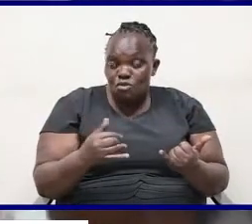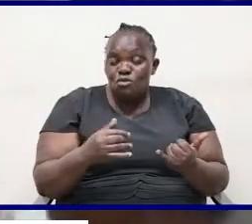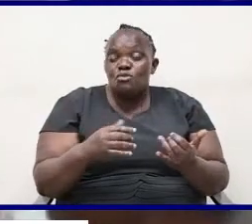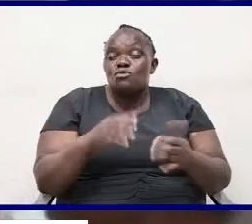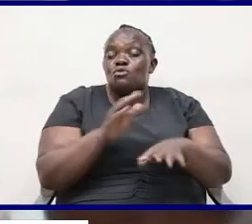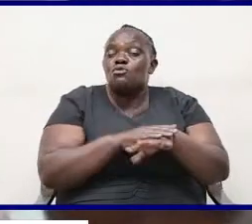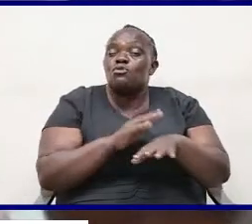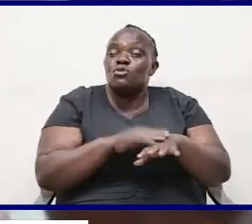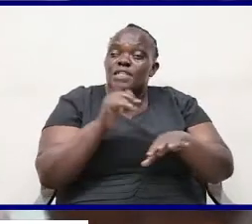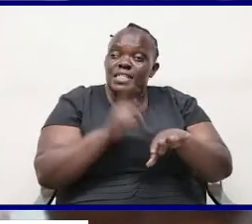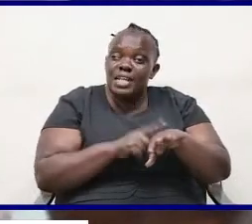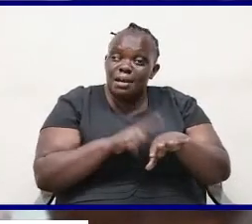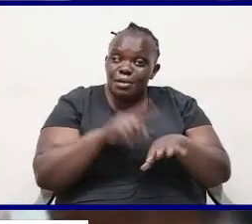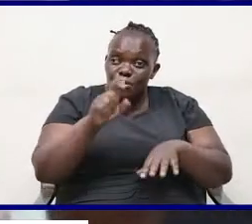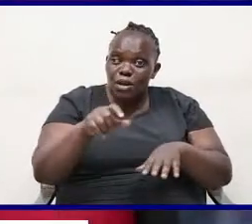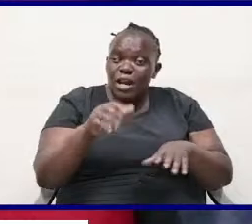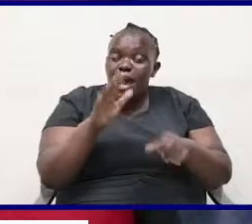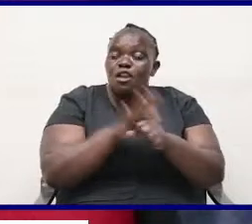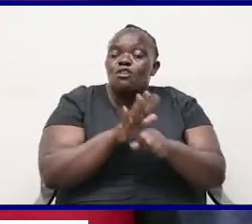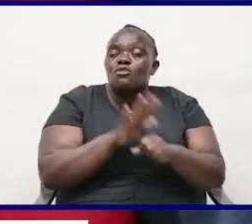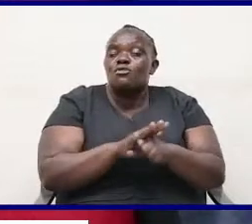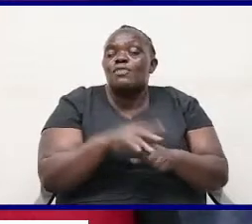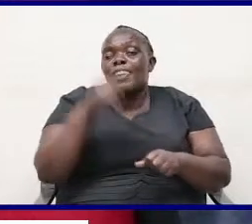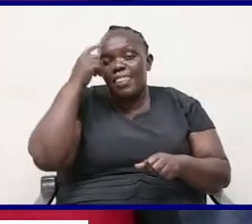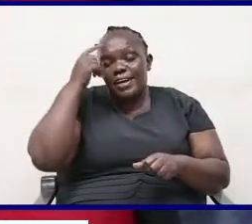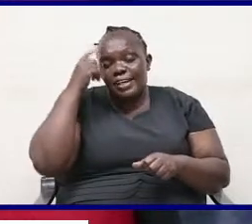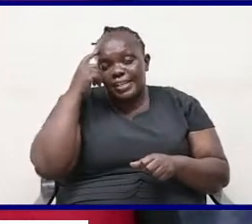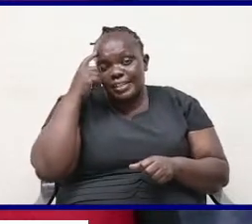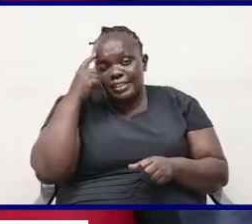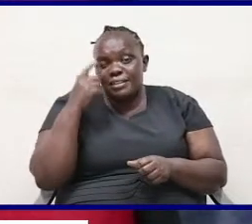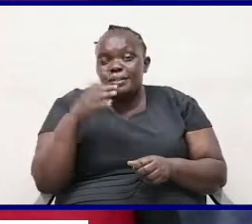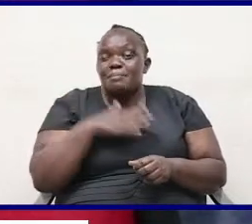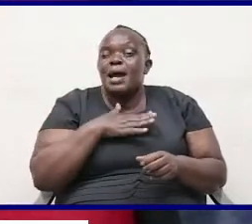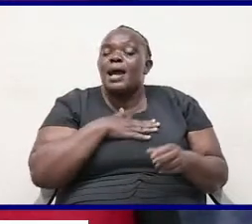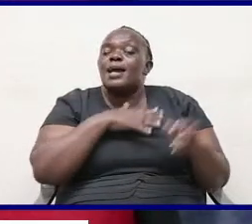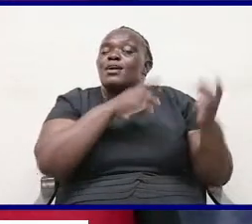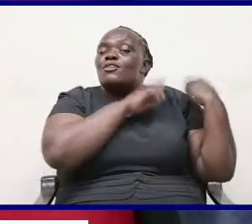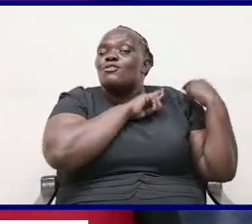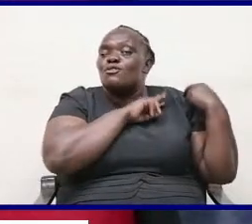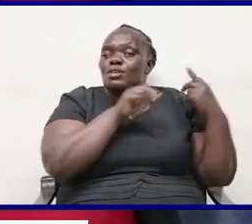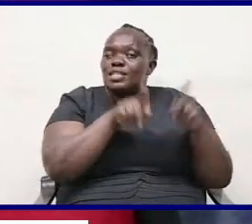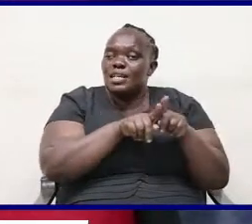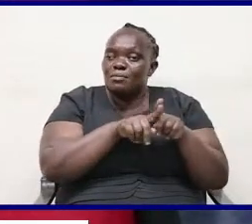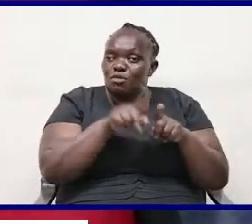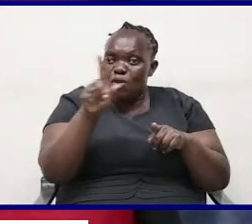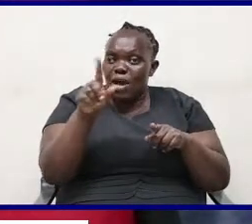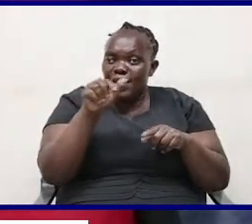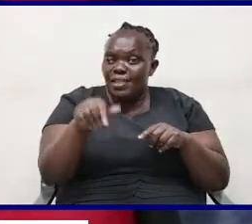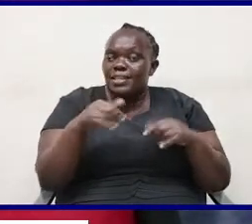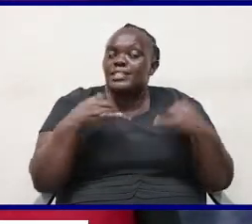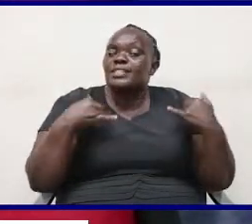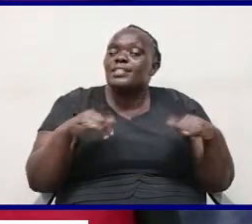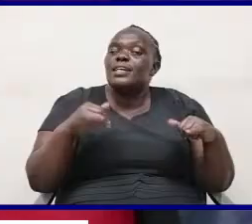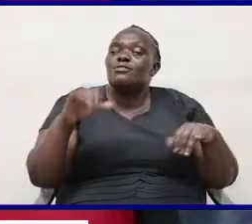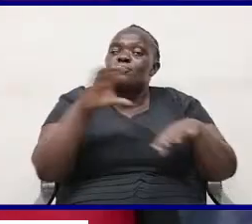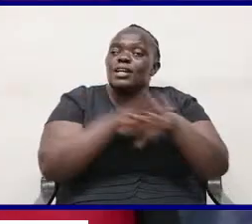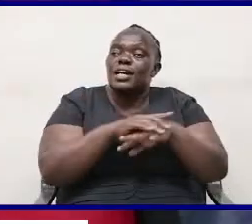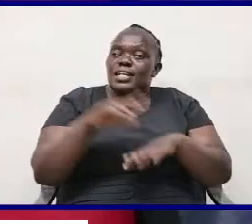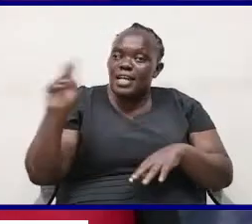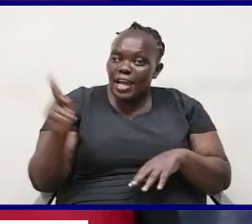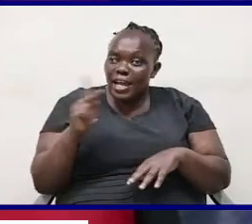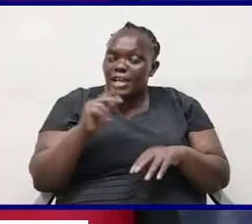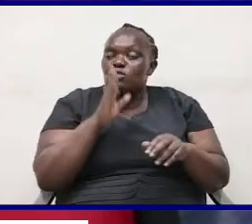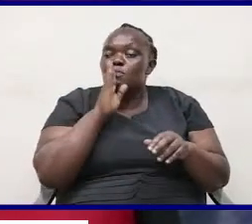extraordinary times, which require a lot of extraordinary thinking. Yeah. So my role actually is one that actually tries to get Kenya to